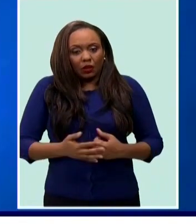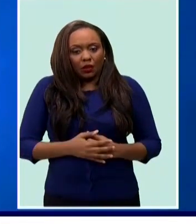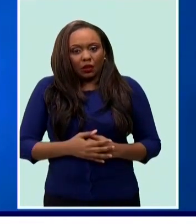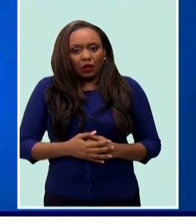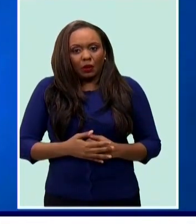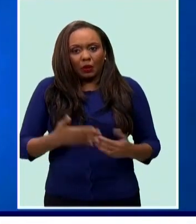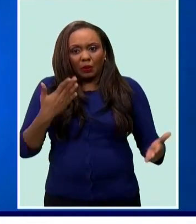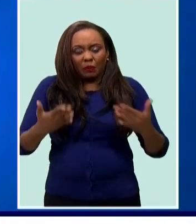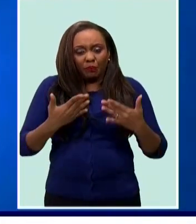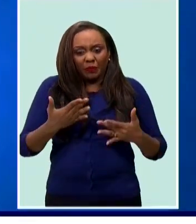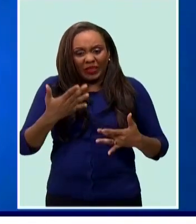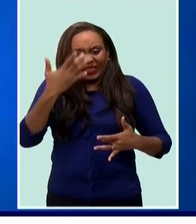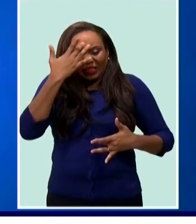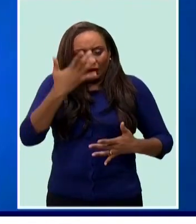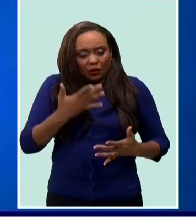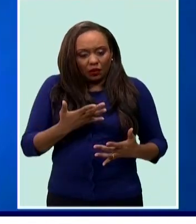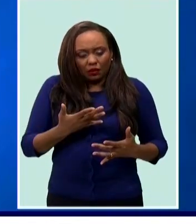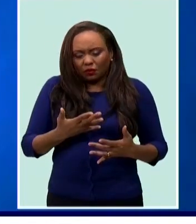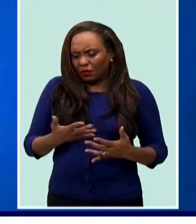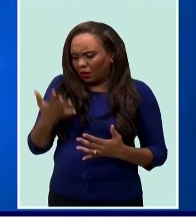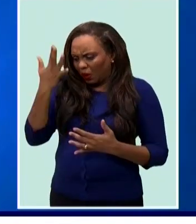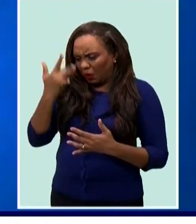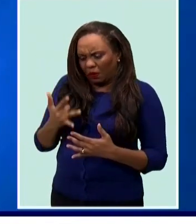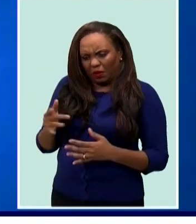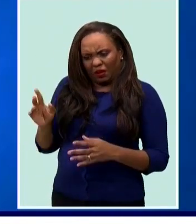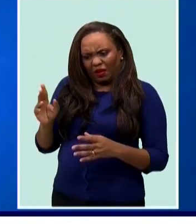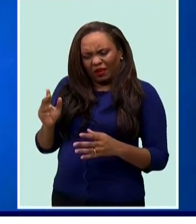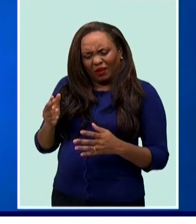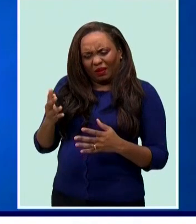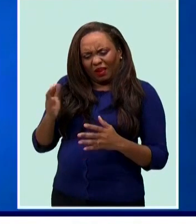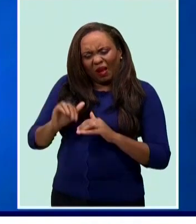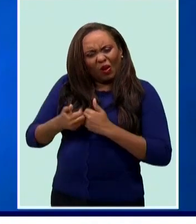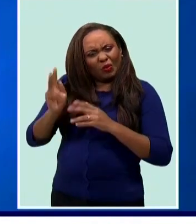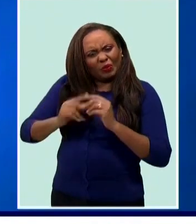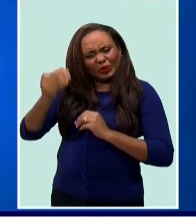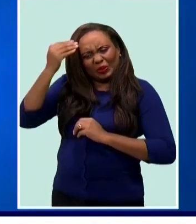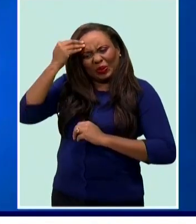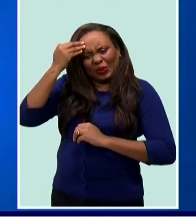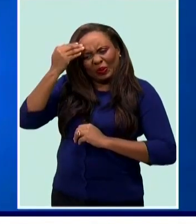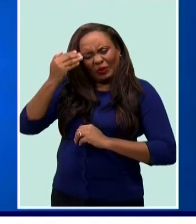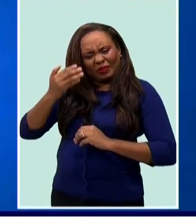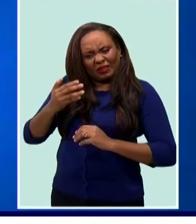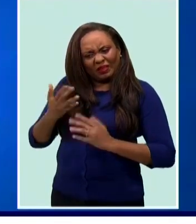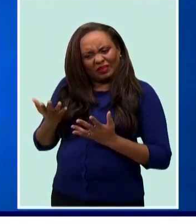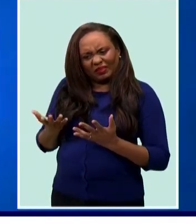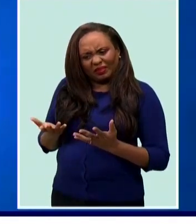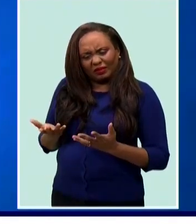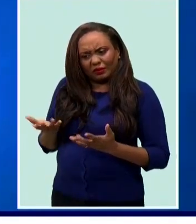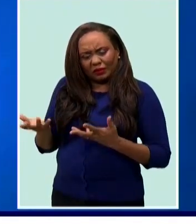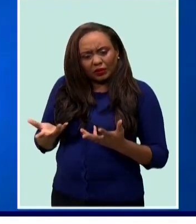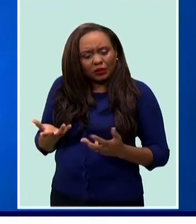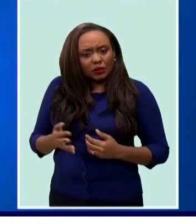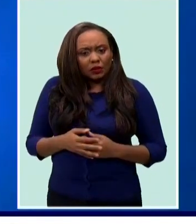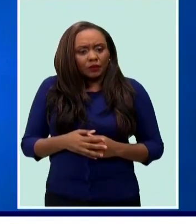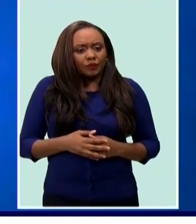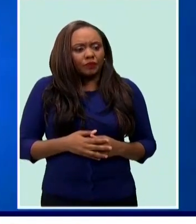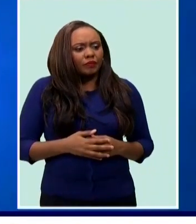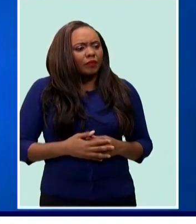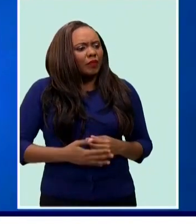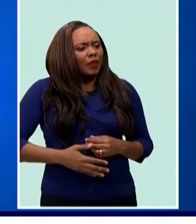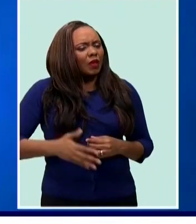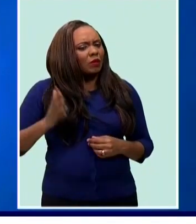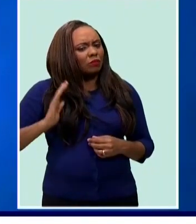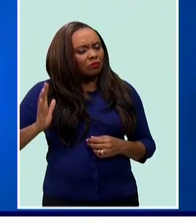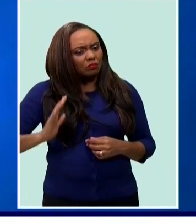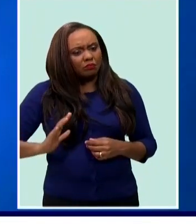bad side effects. So, what do people have to go on to back up these fears? Is there any evidence that well, there was at one point in